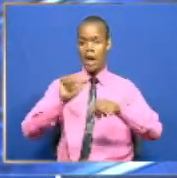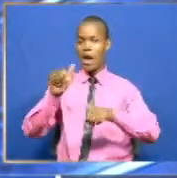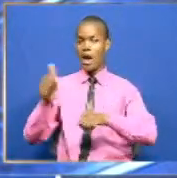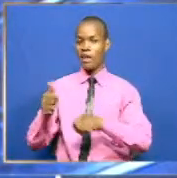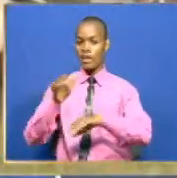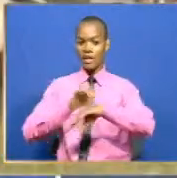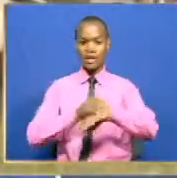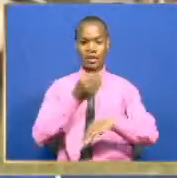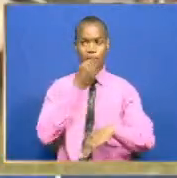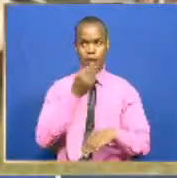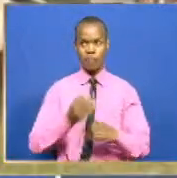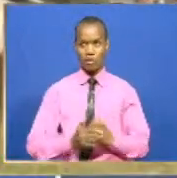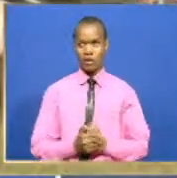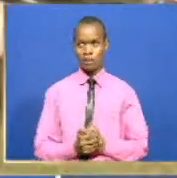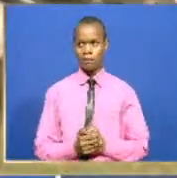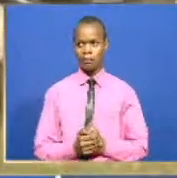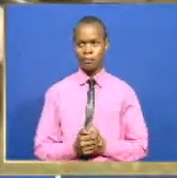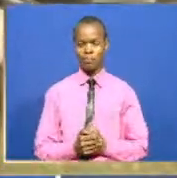food.